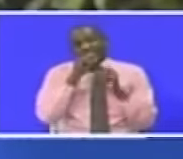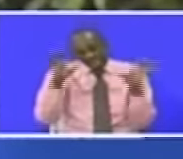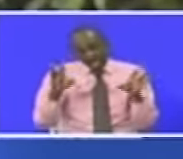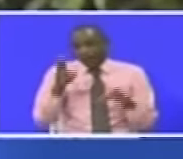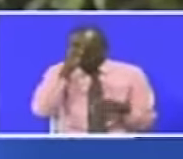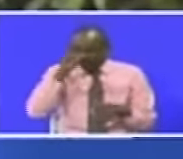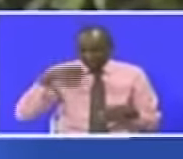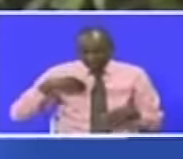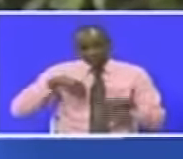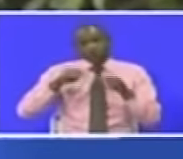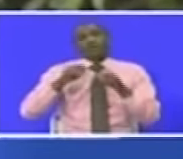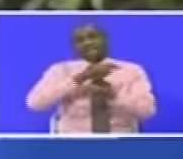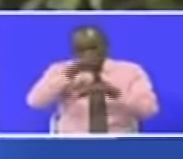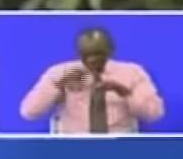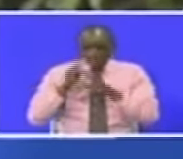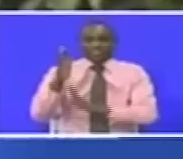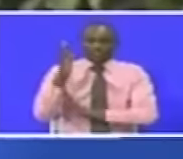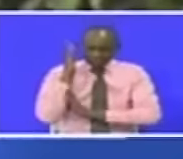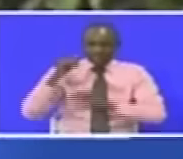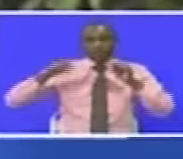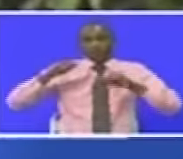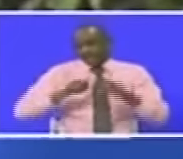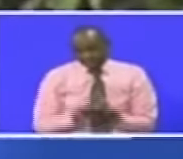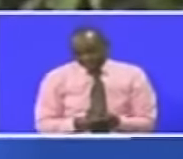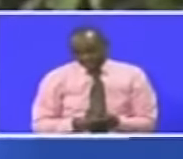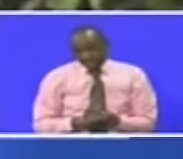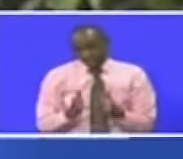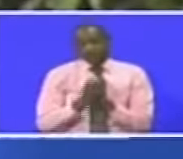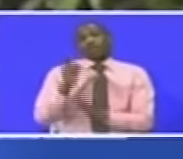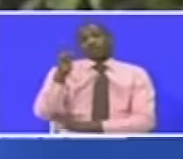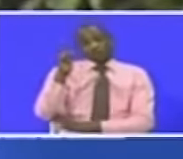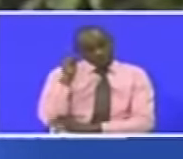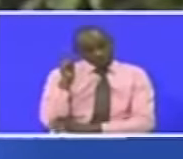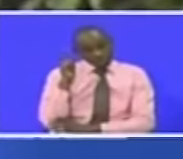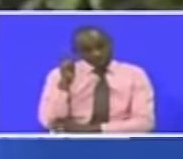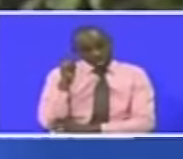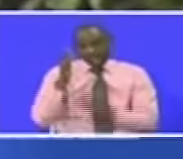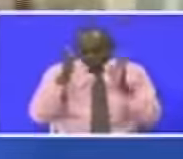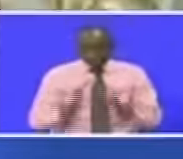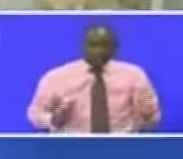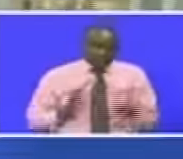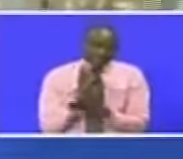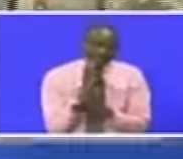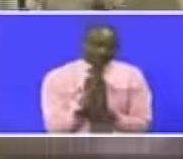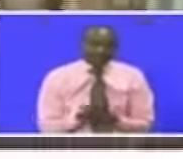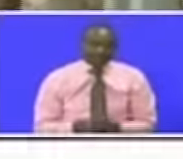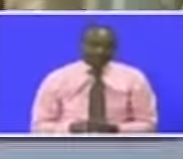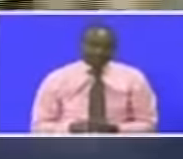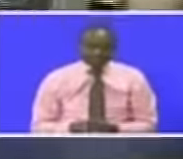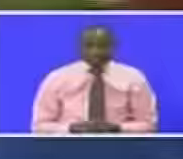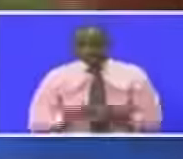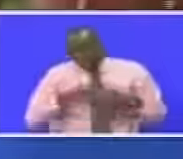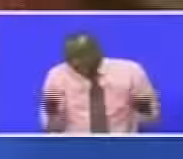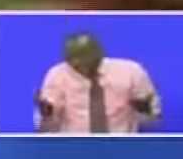pursue national security in compliance with the law and human rights. However, on